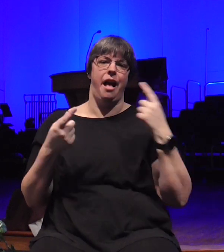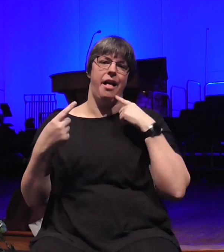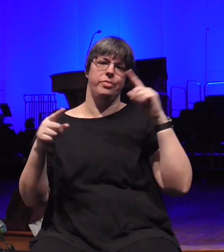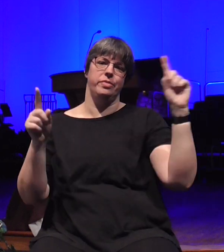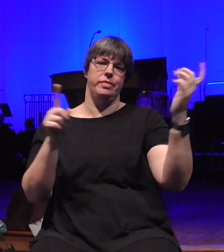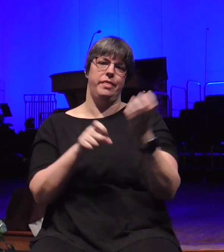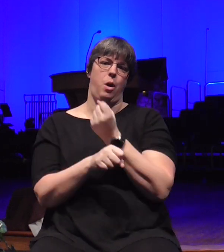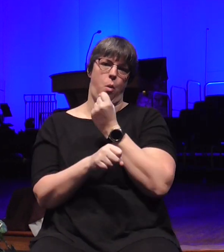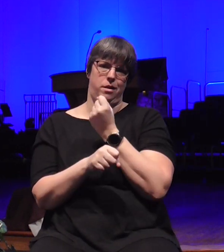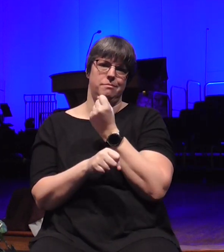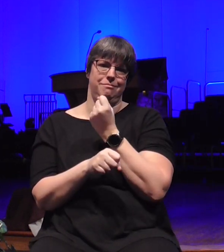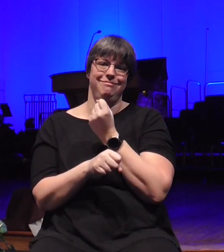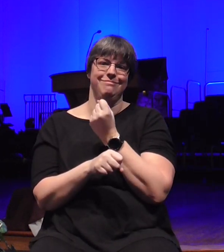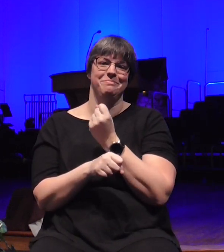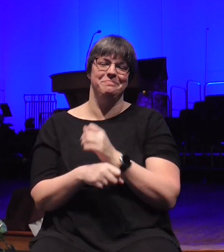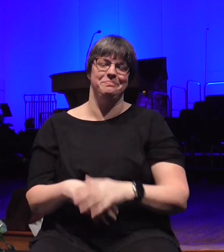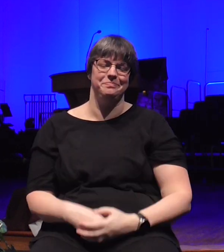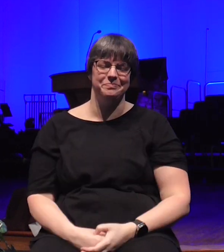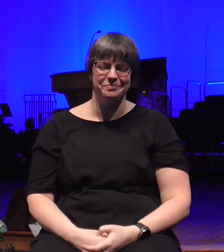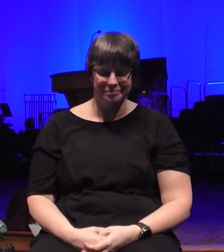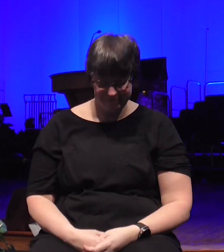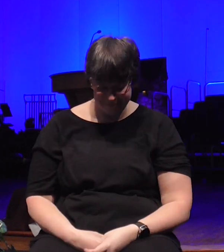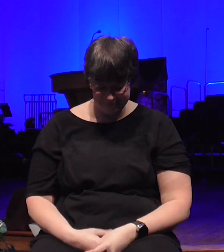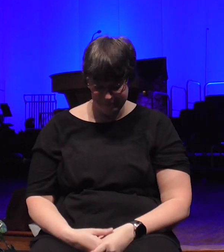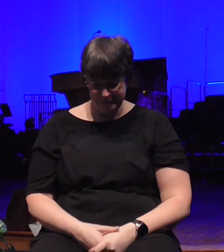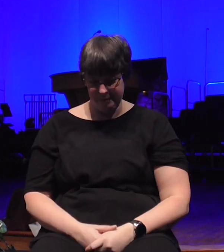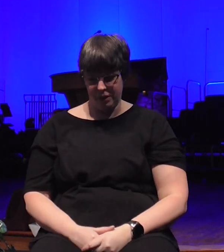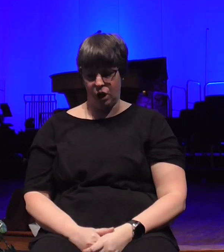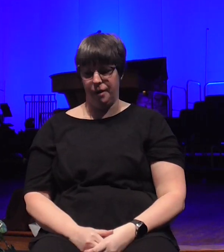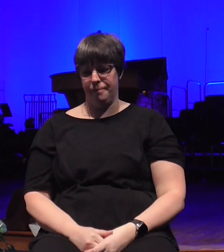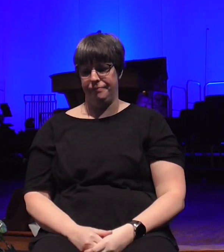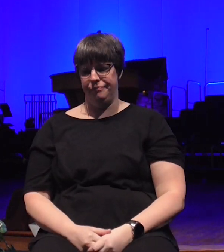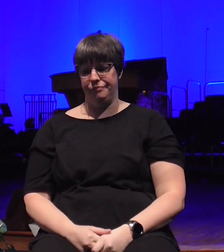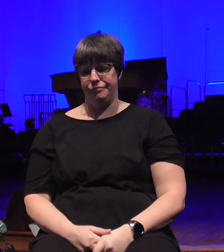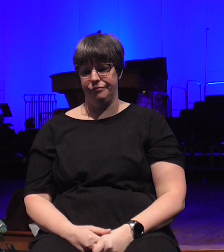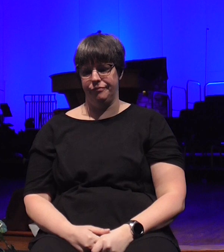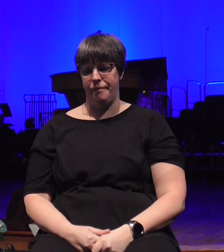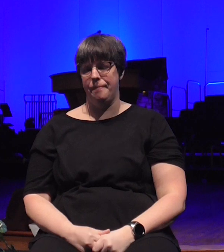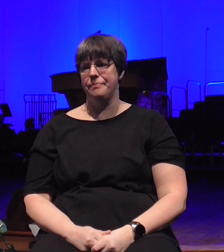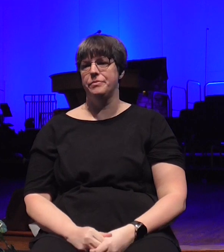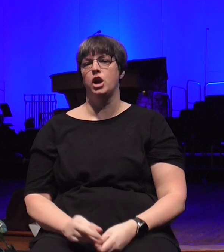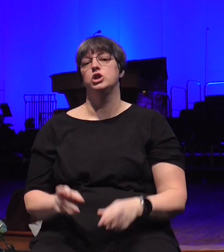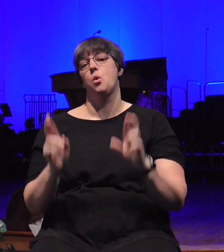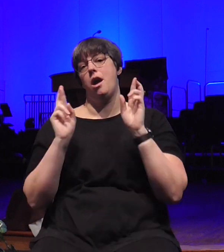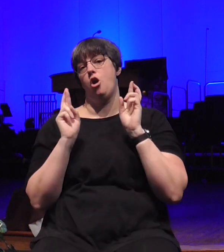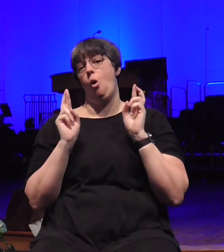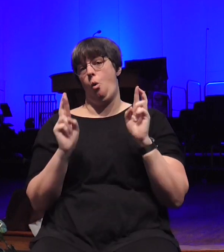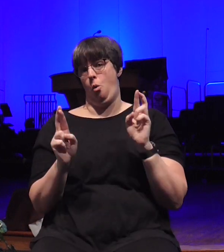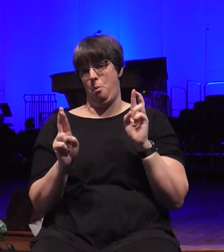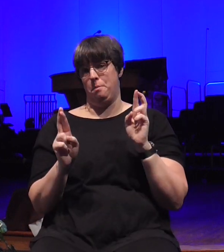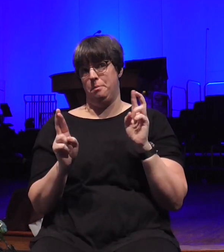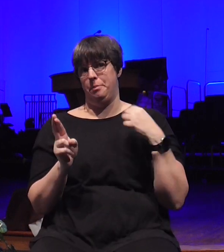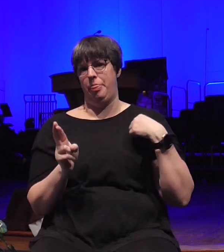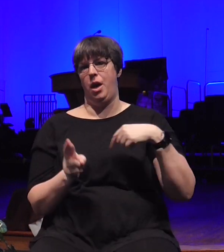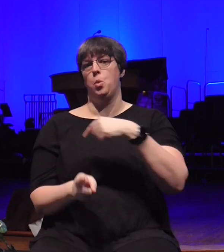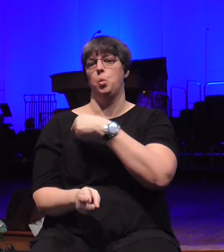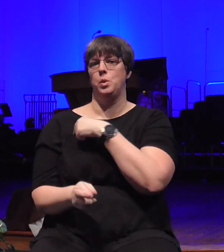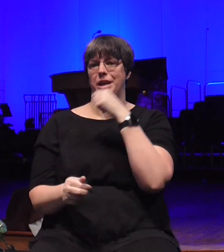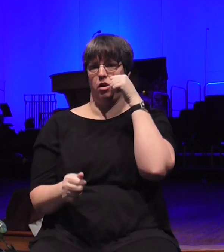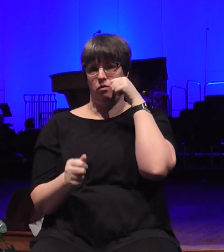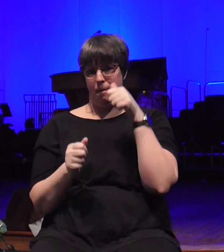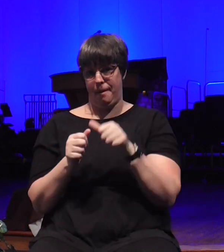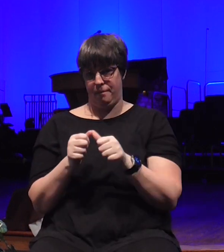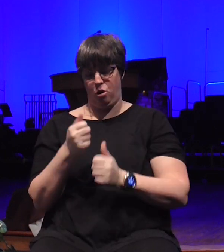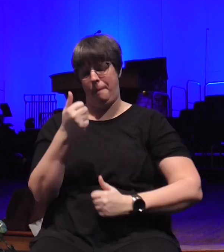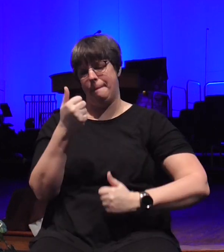I hope that Nico and all of us will remember that The most beautiful and important things in our life